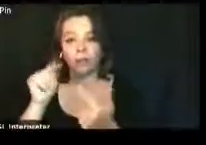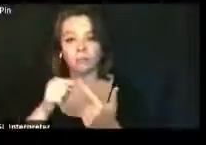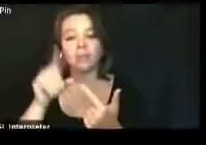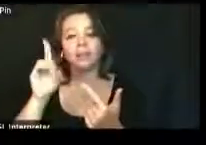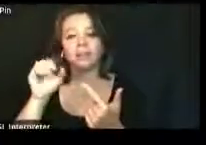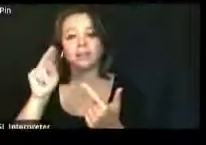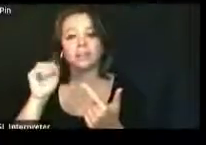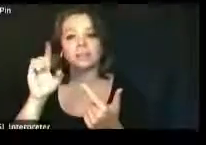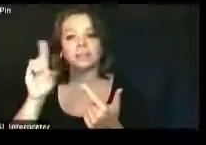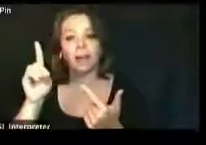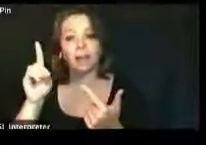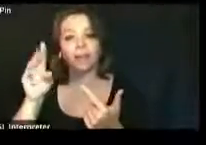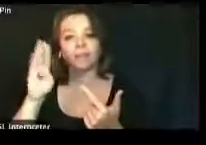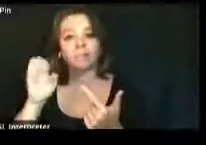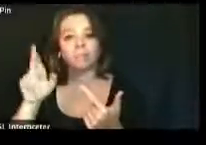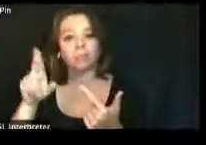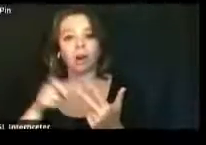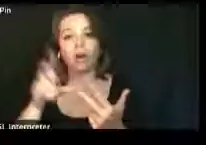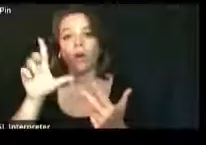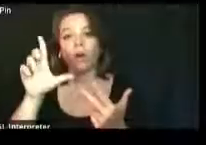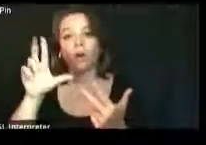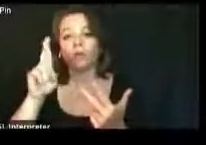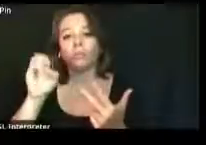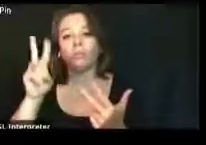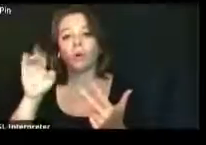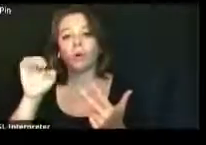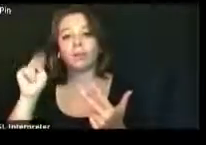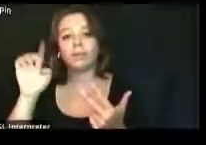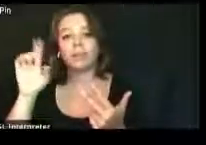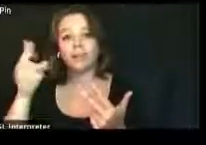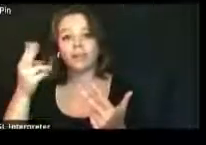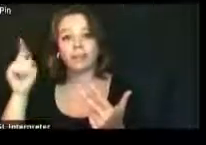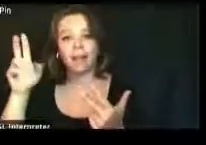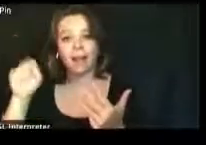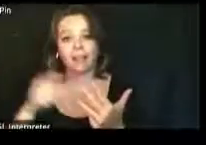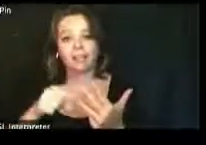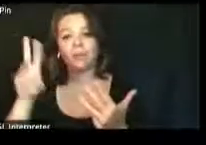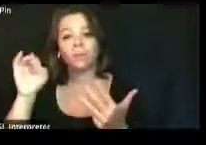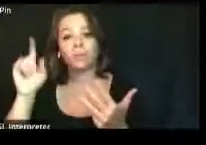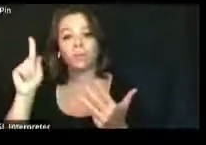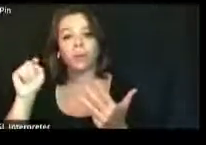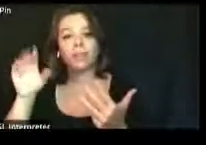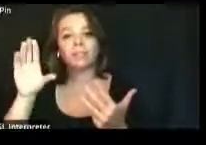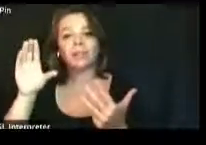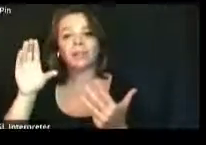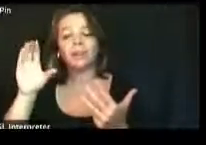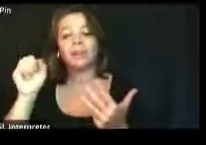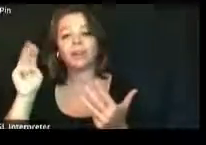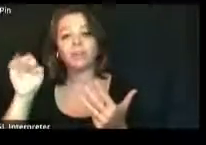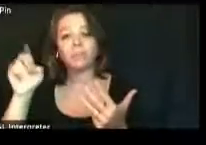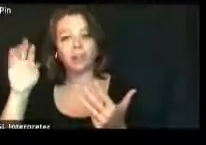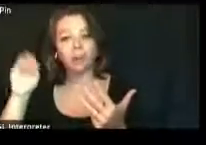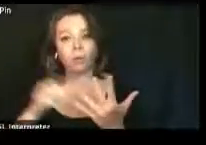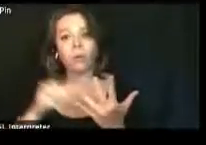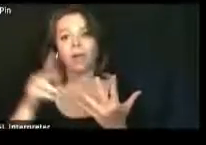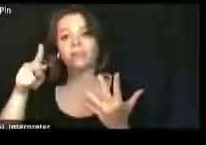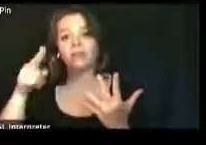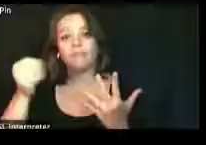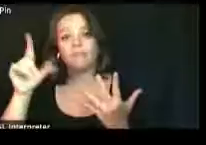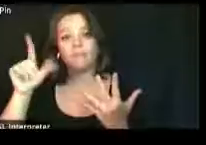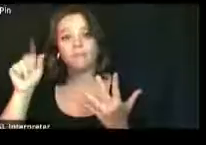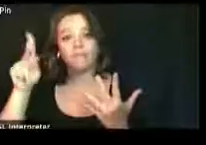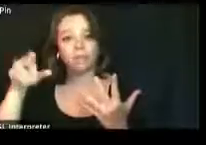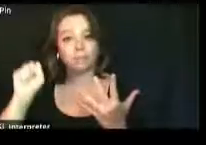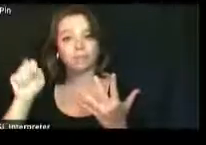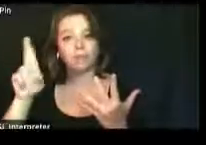Heights, Hacienda Heights, West Covina, and the Phillips Ranch community of Pomona to be in the same